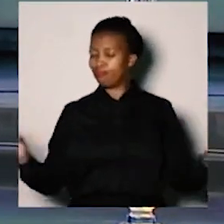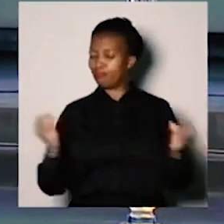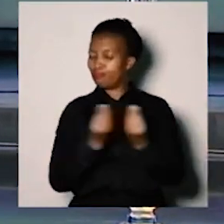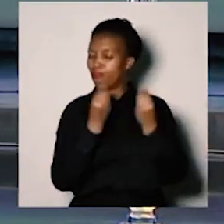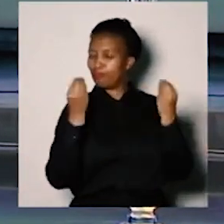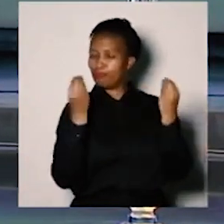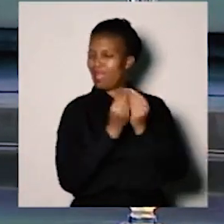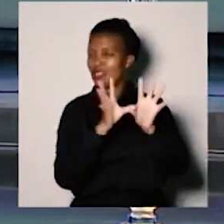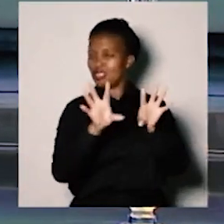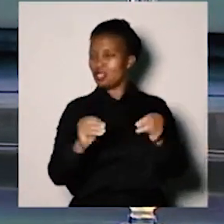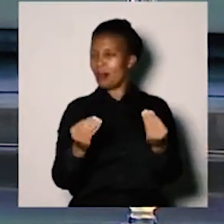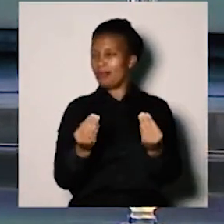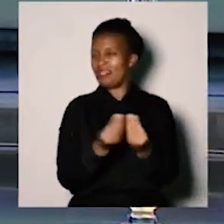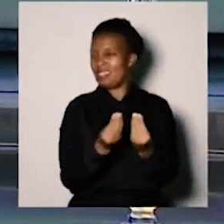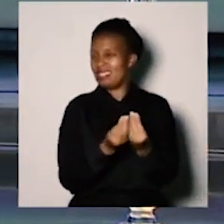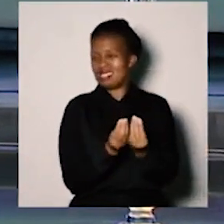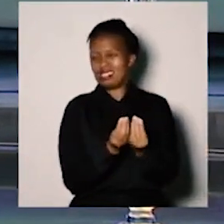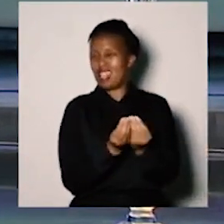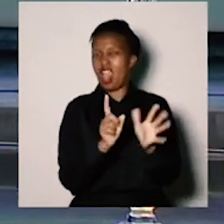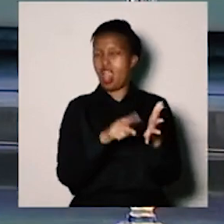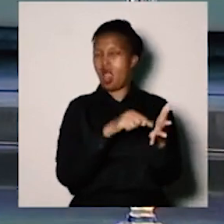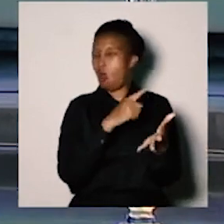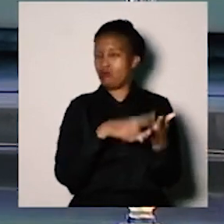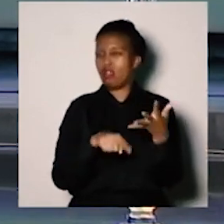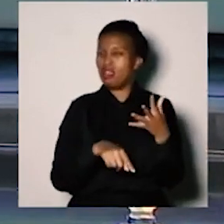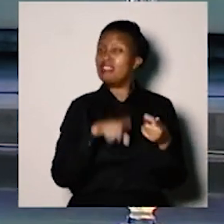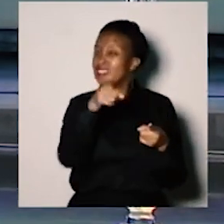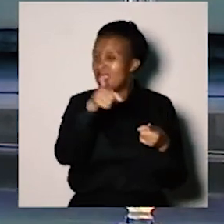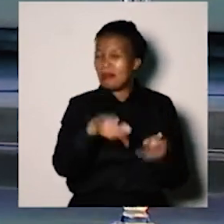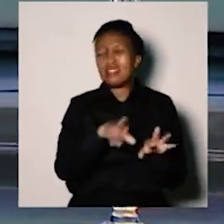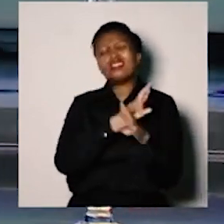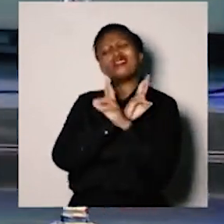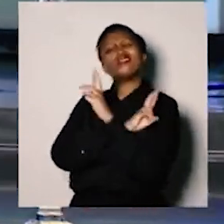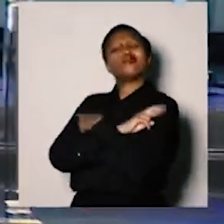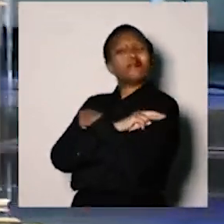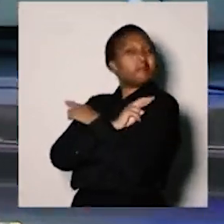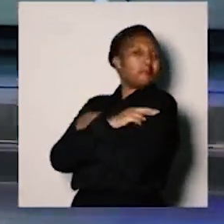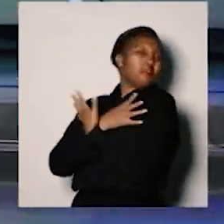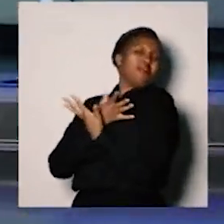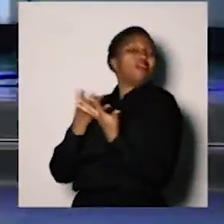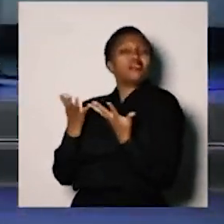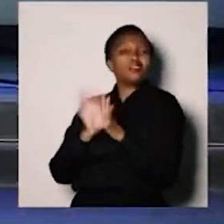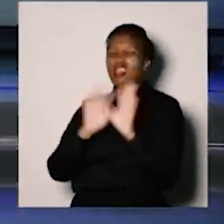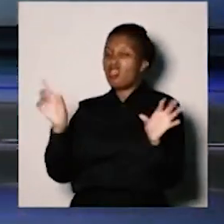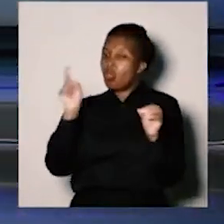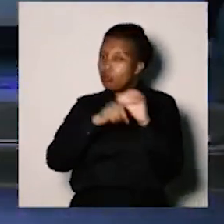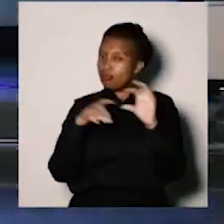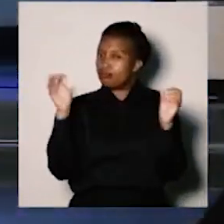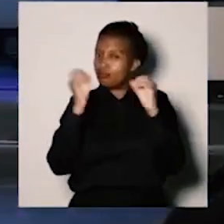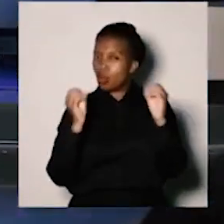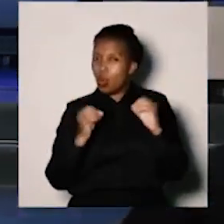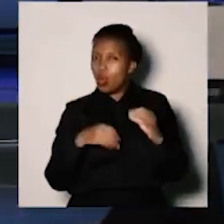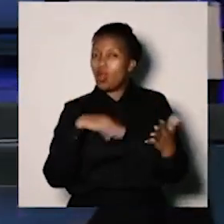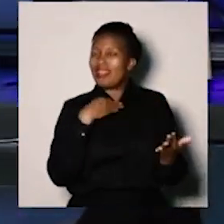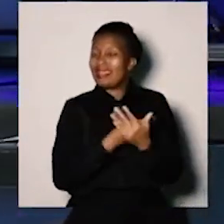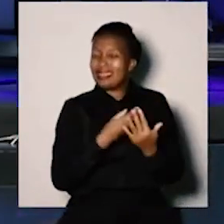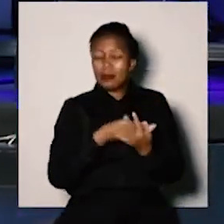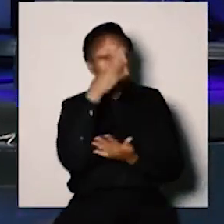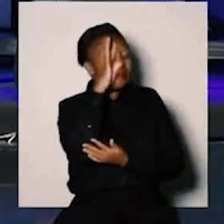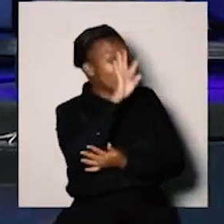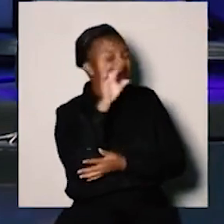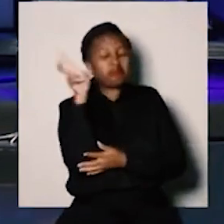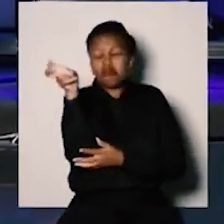you, you should shed off passivity. For some of you, is to shed off the ability and the attitude of being